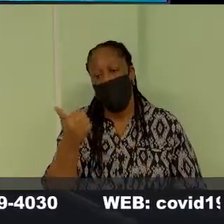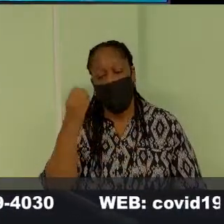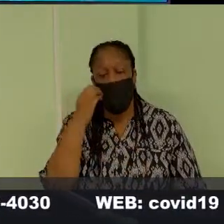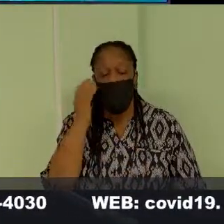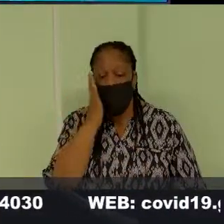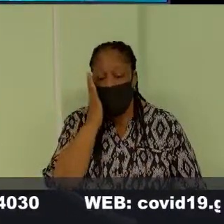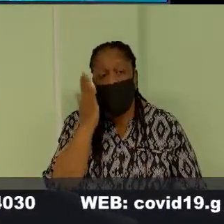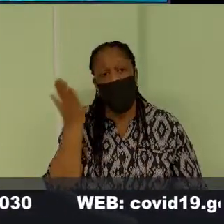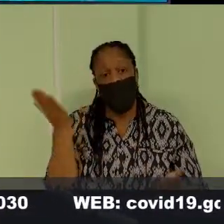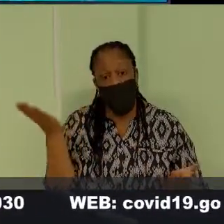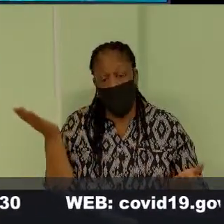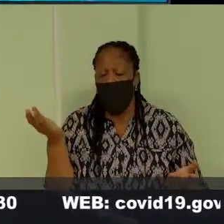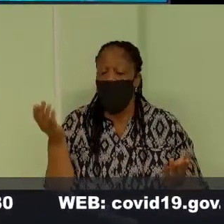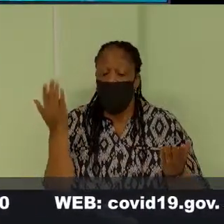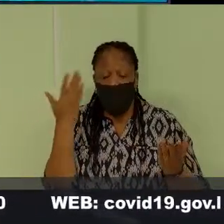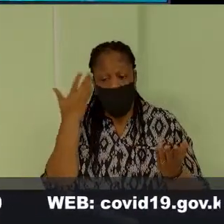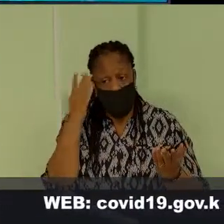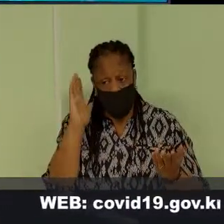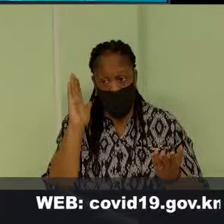Our third question: